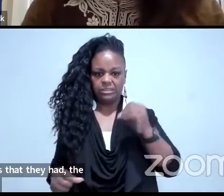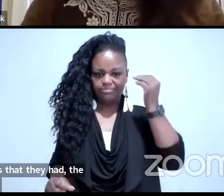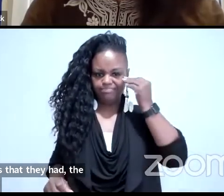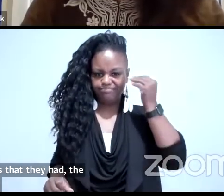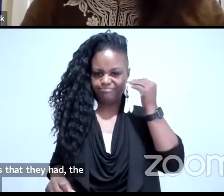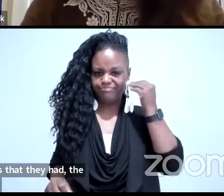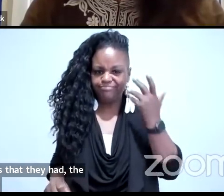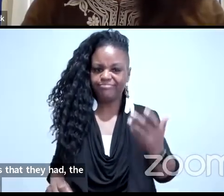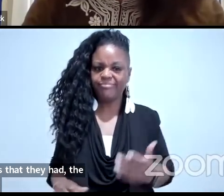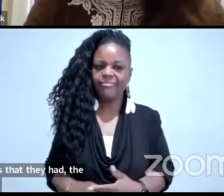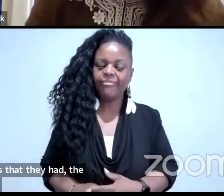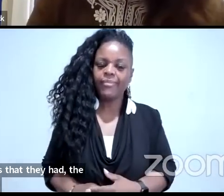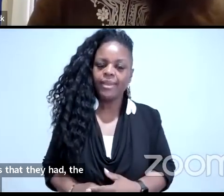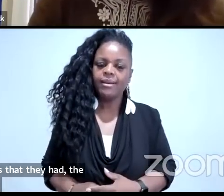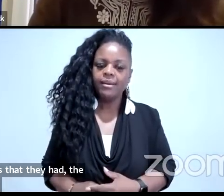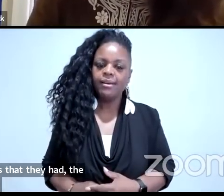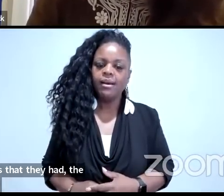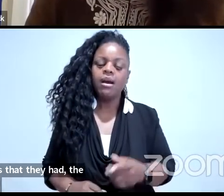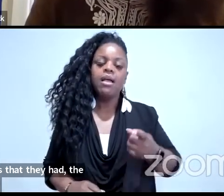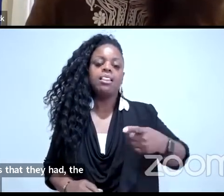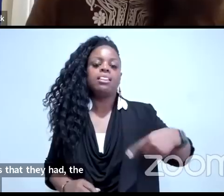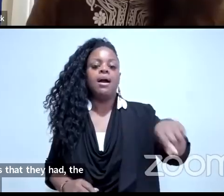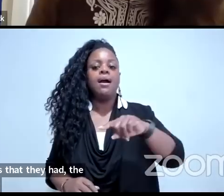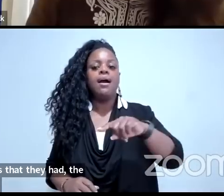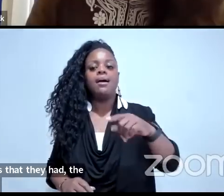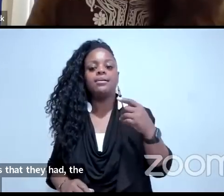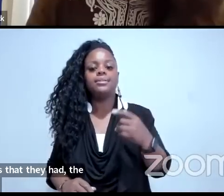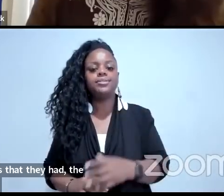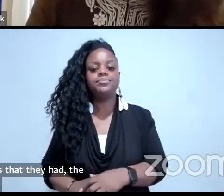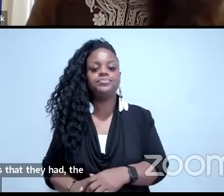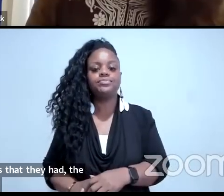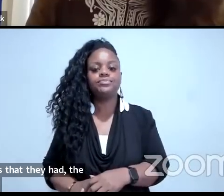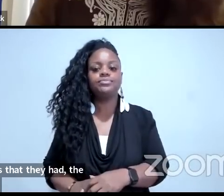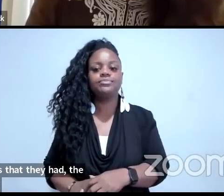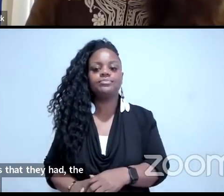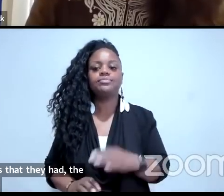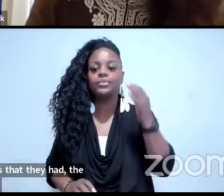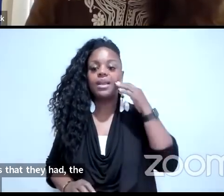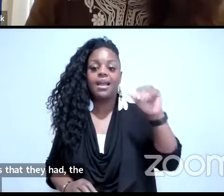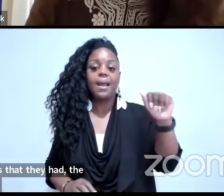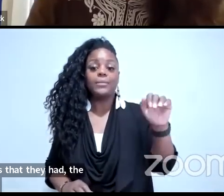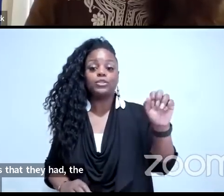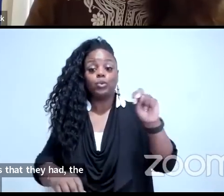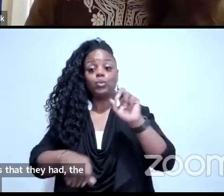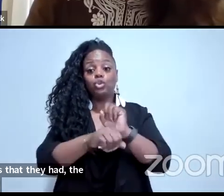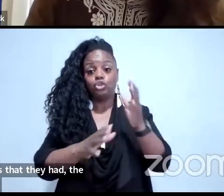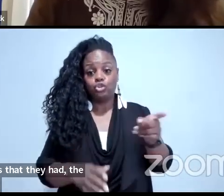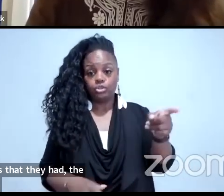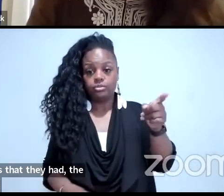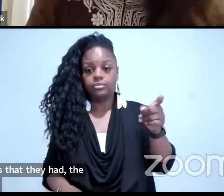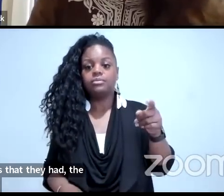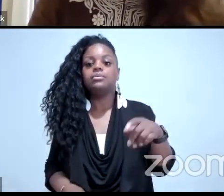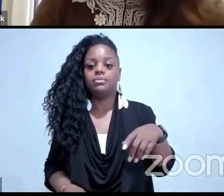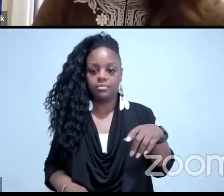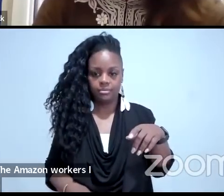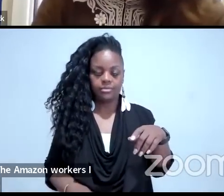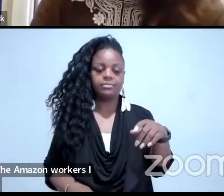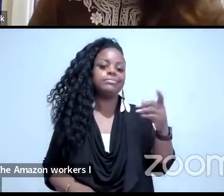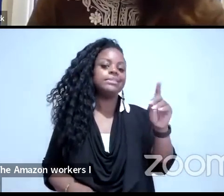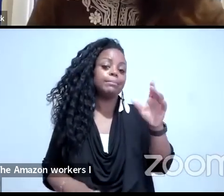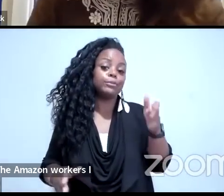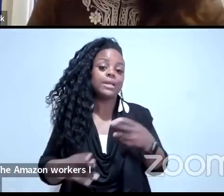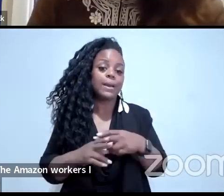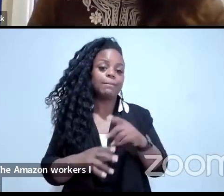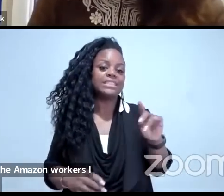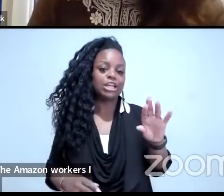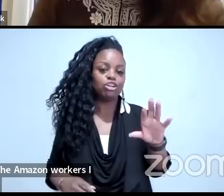aware to us, or to the Amazon workers I was with, Derek Palmer and the rest of the organizers from Amazon Labor Union. We saw